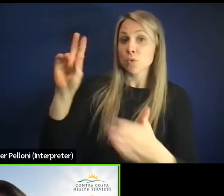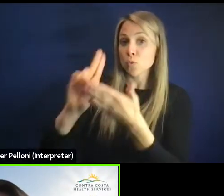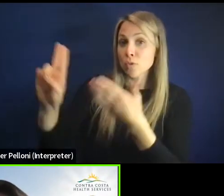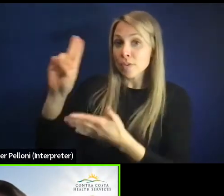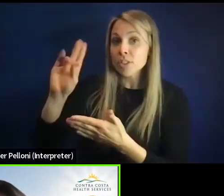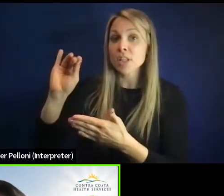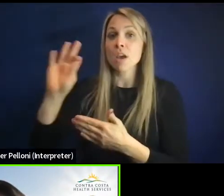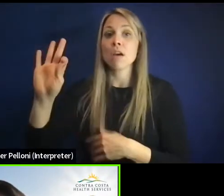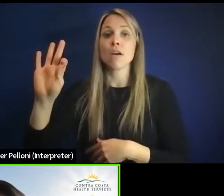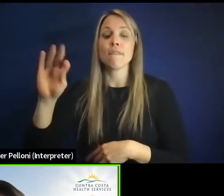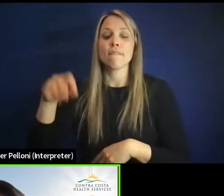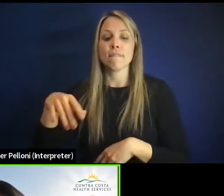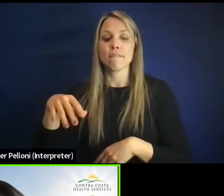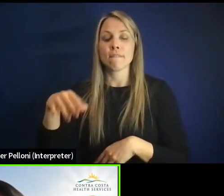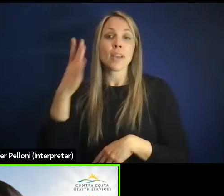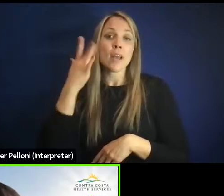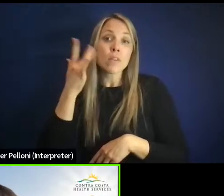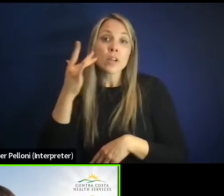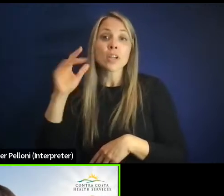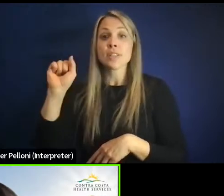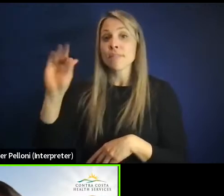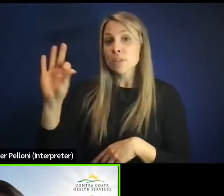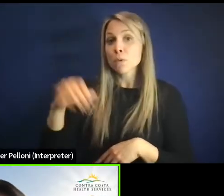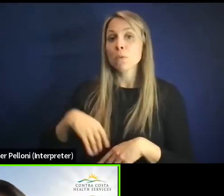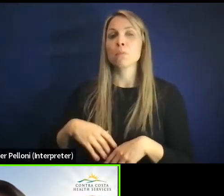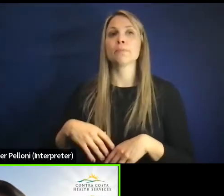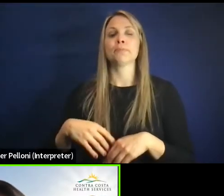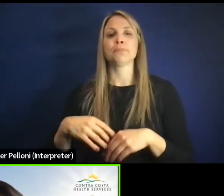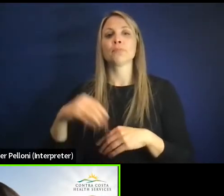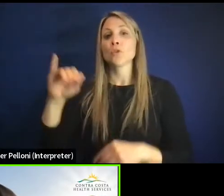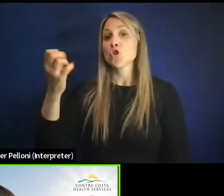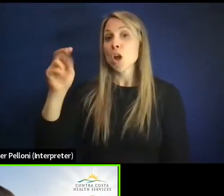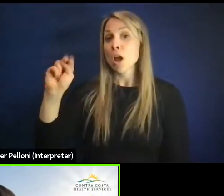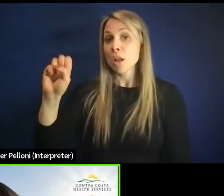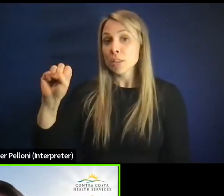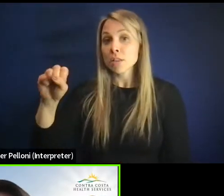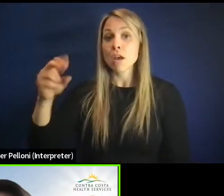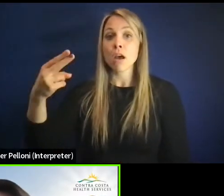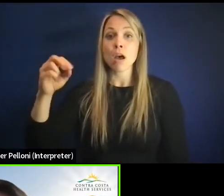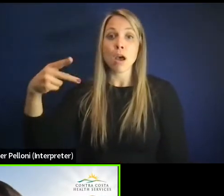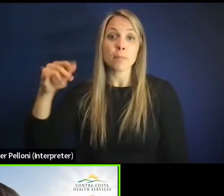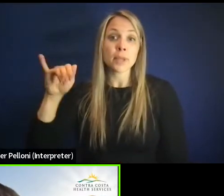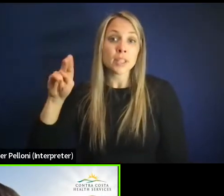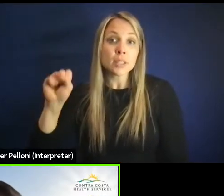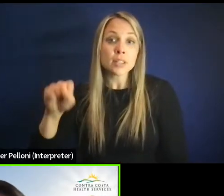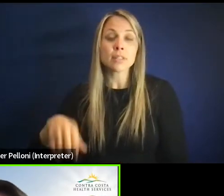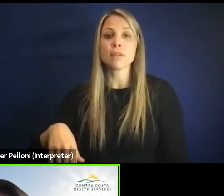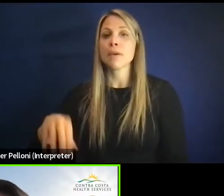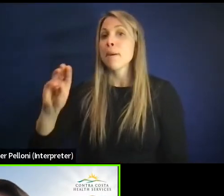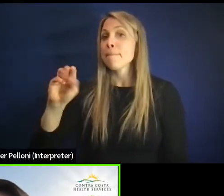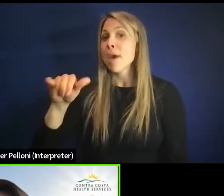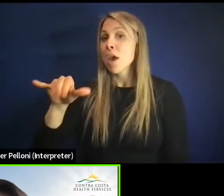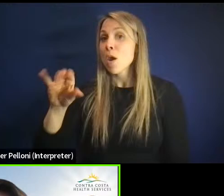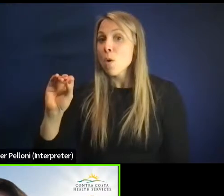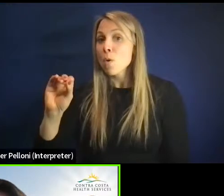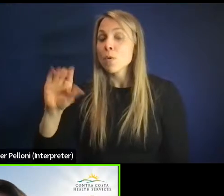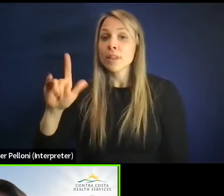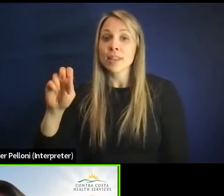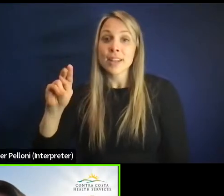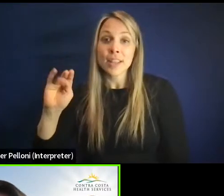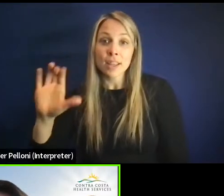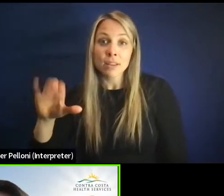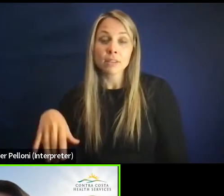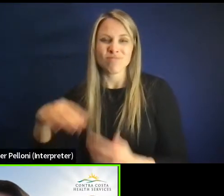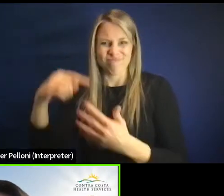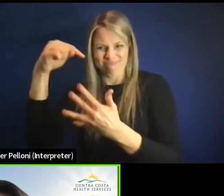of California at San Francisco, Johns Hopkins, the Mayo Clinic, all of